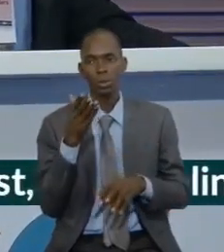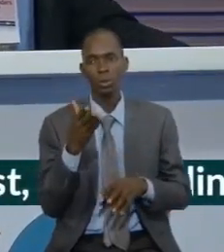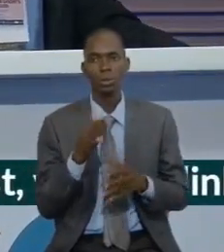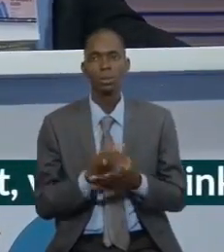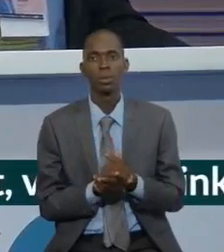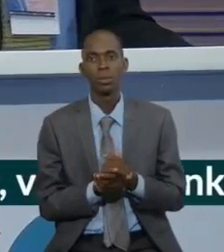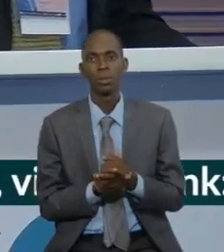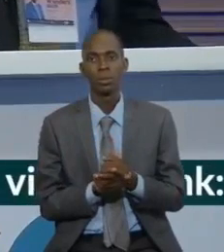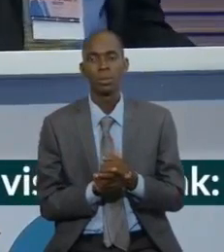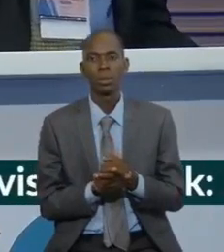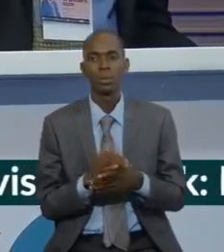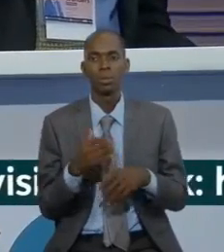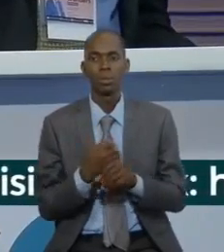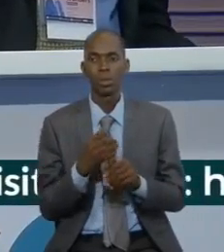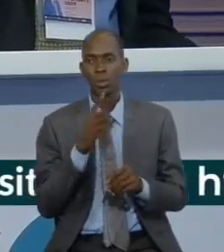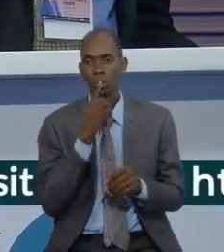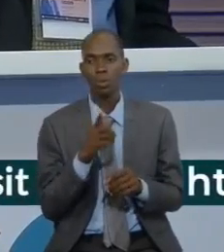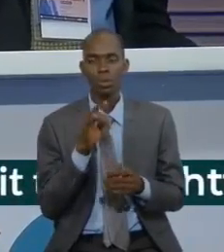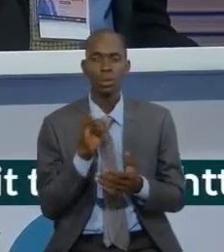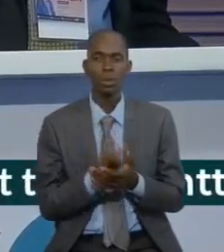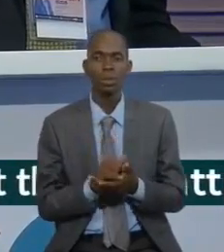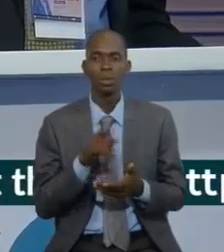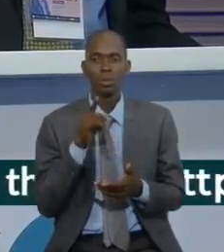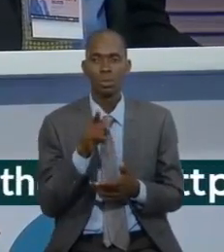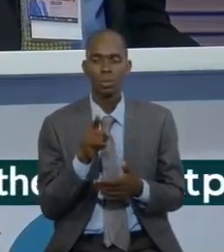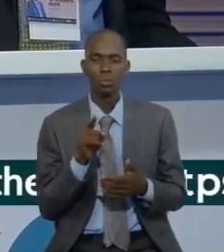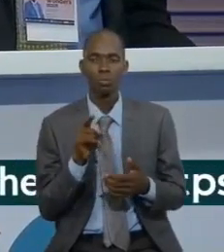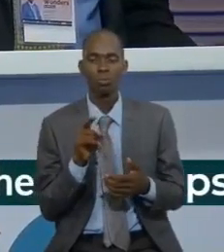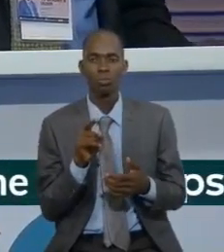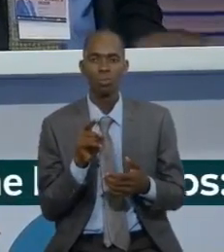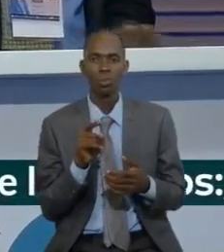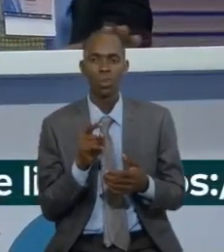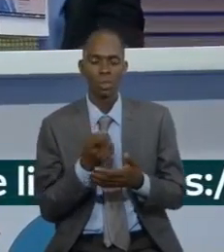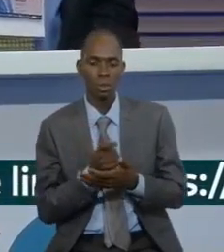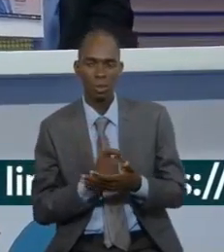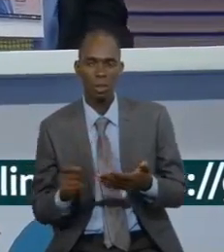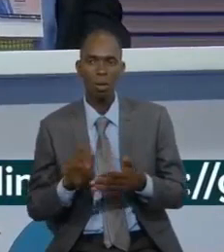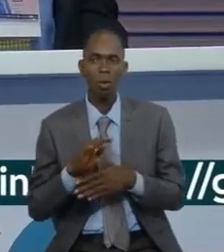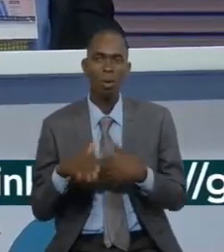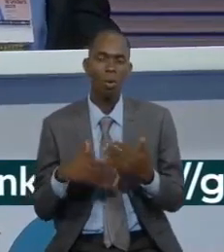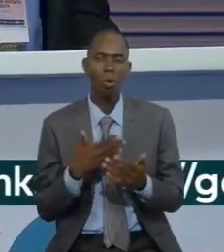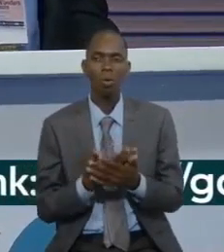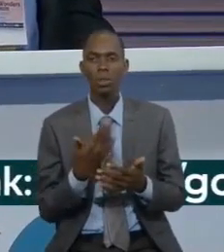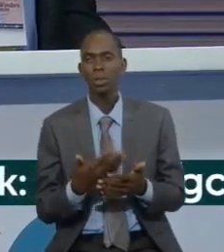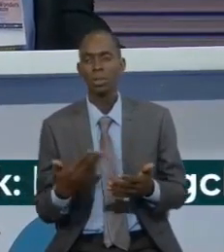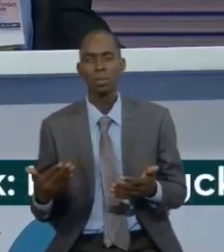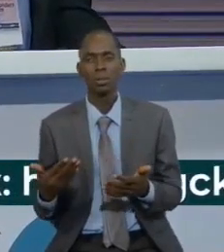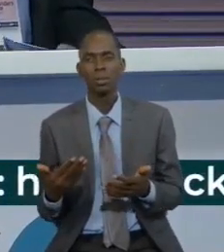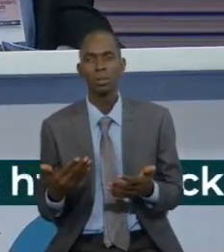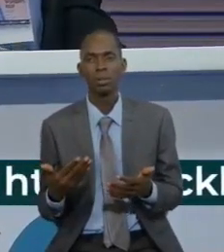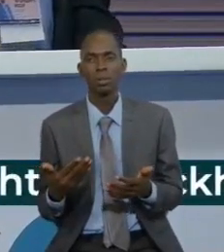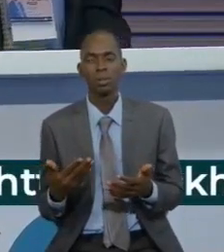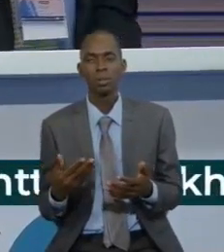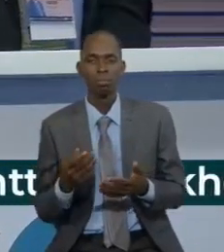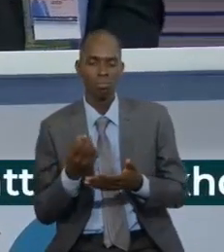Ensure that you participate in getting those things done so as for our leaders